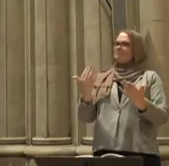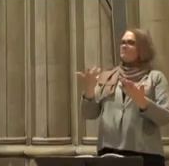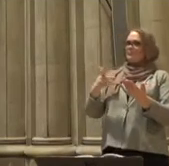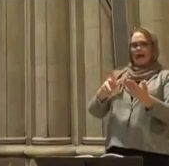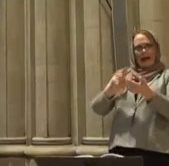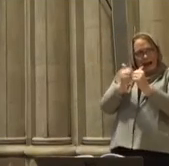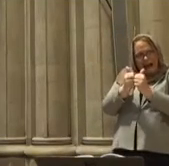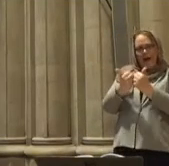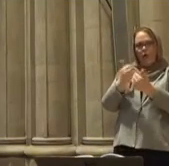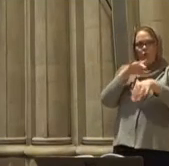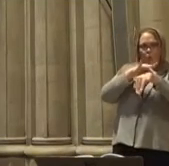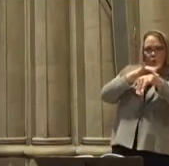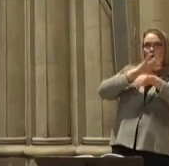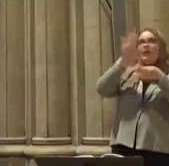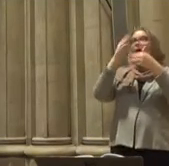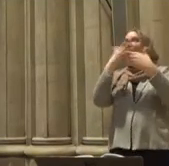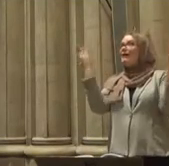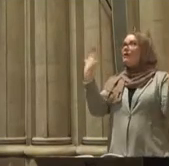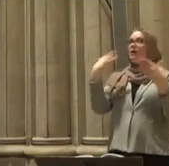were created.